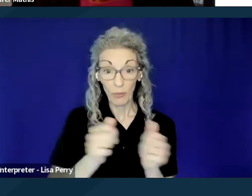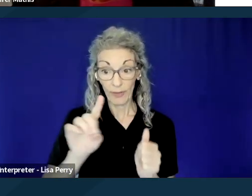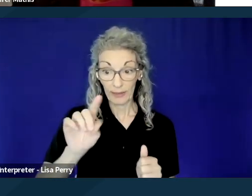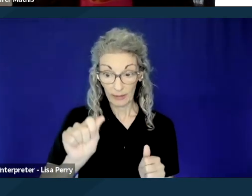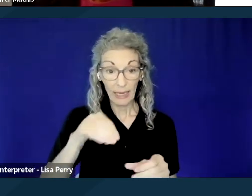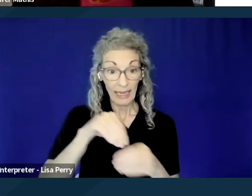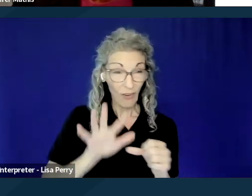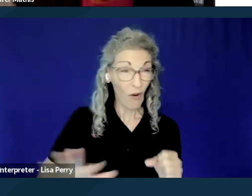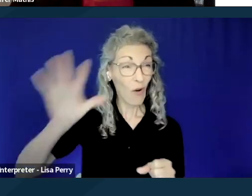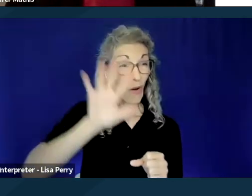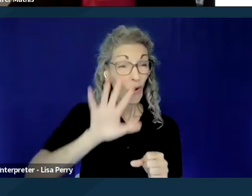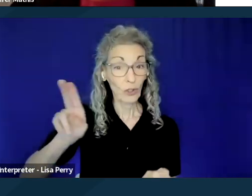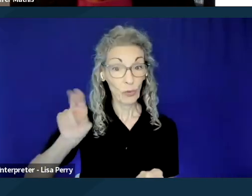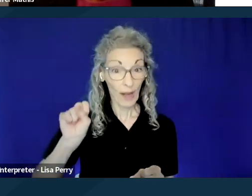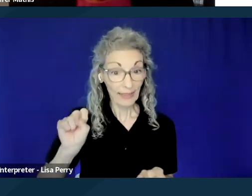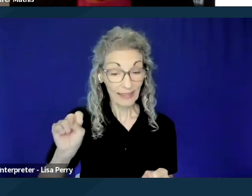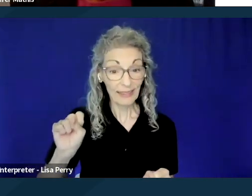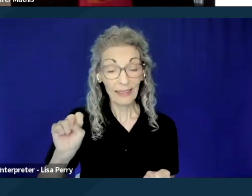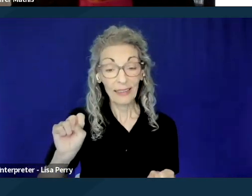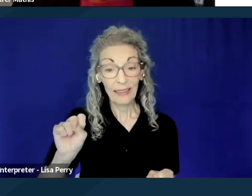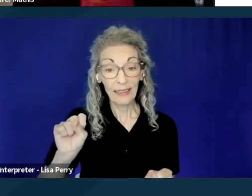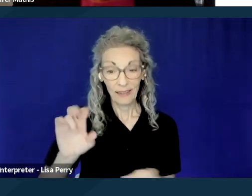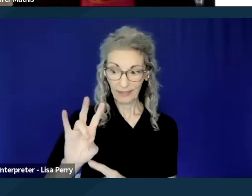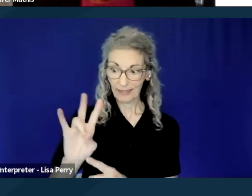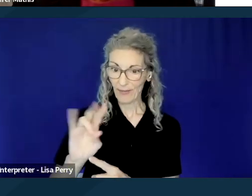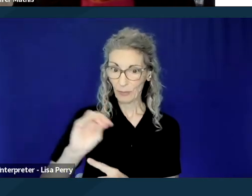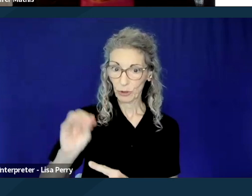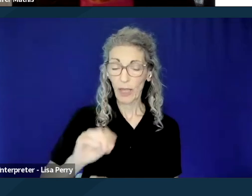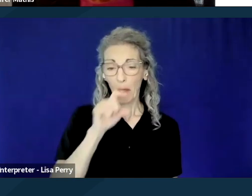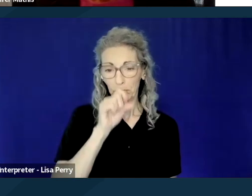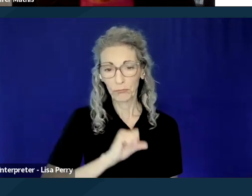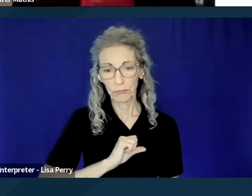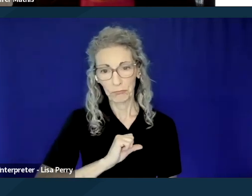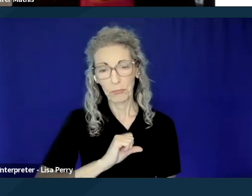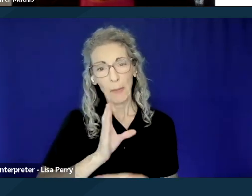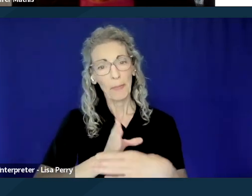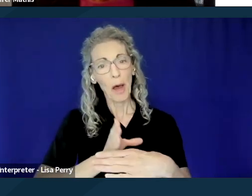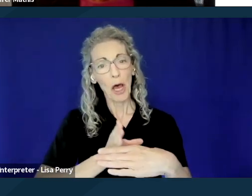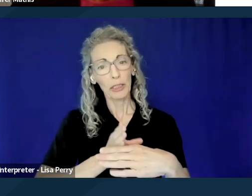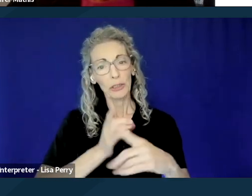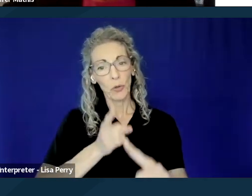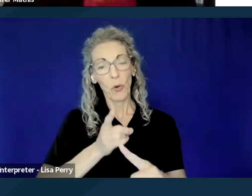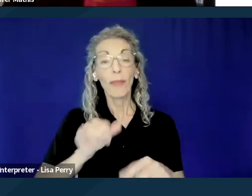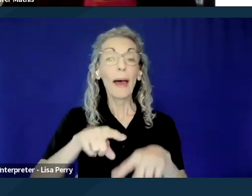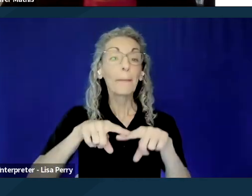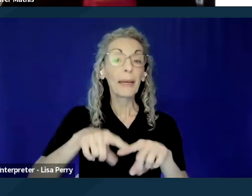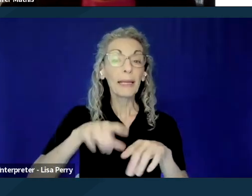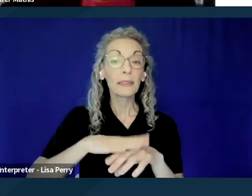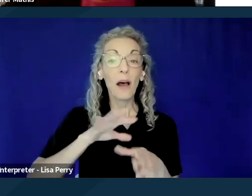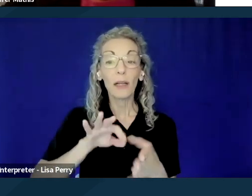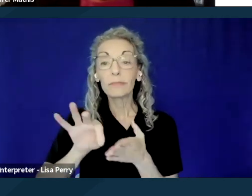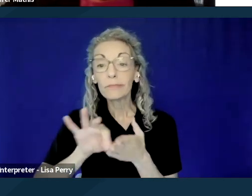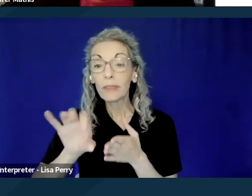people with disabilities in the country, 7% was a modest goal. It was based on census data with